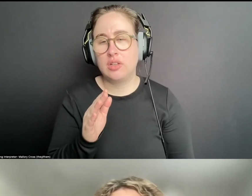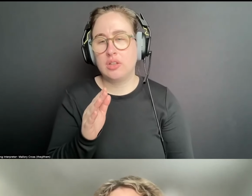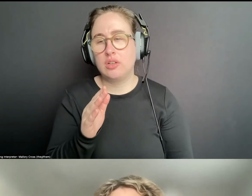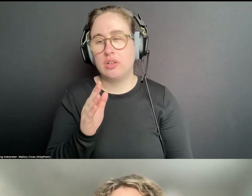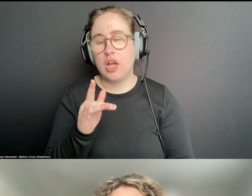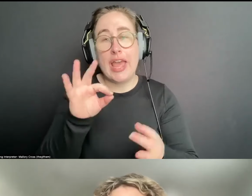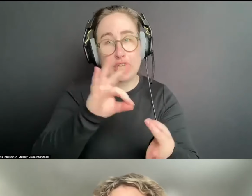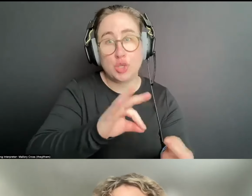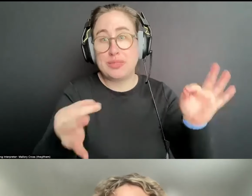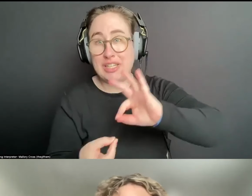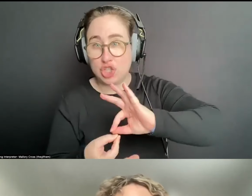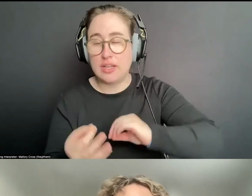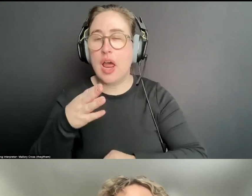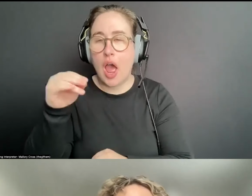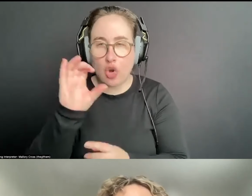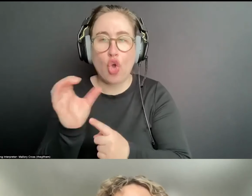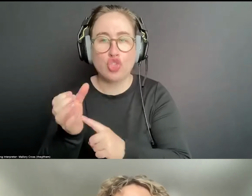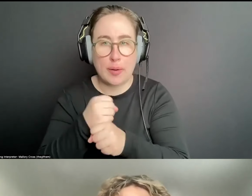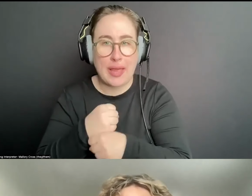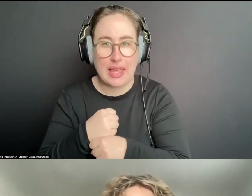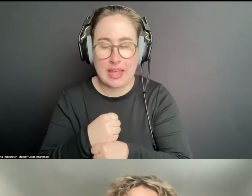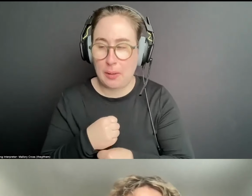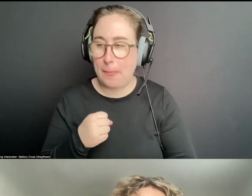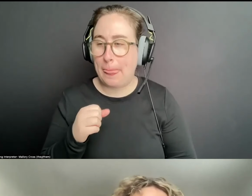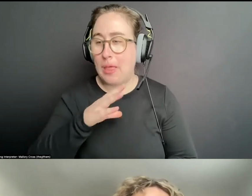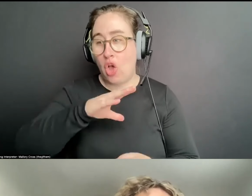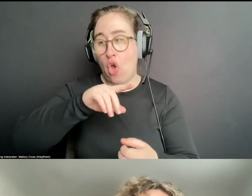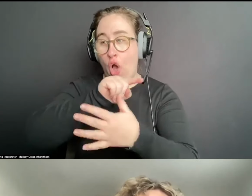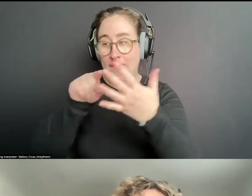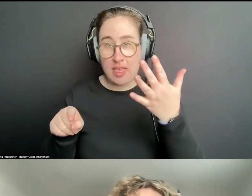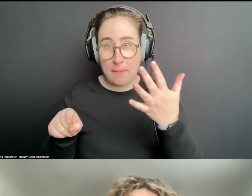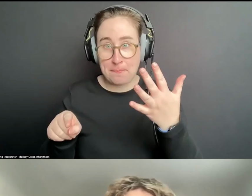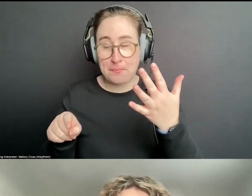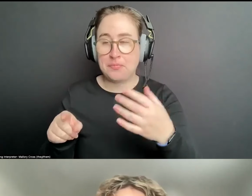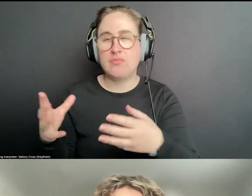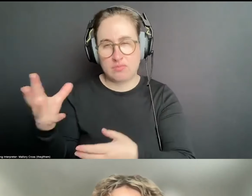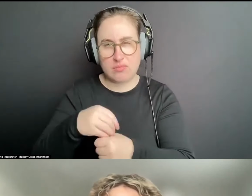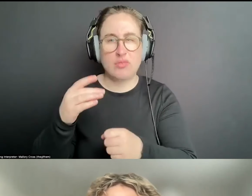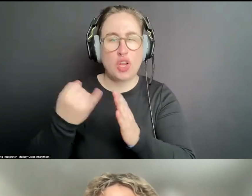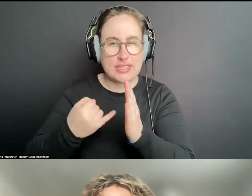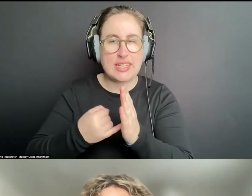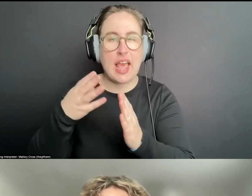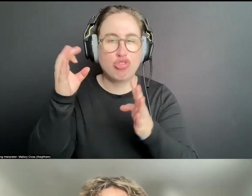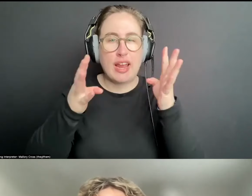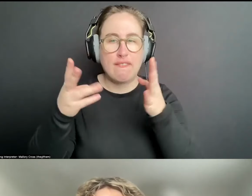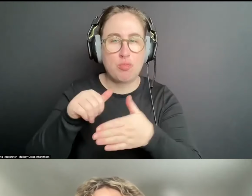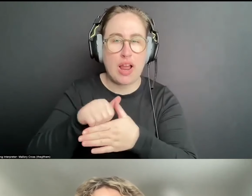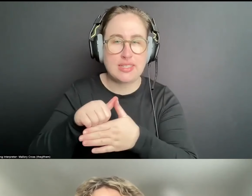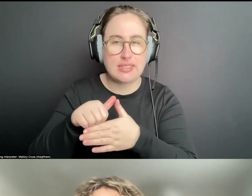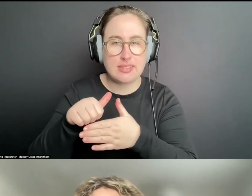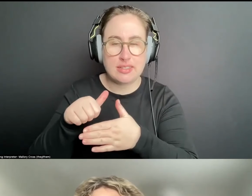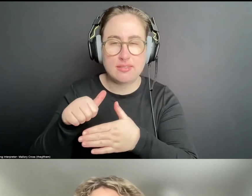interpretation and culture making. And all of them include artistic and creative practices in the art